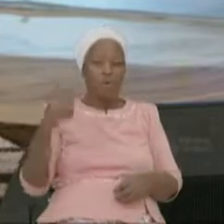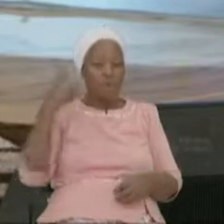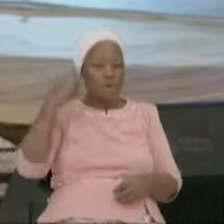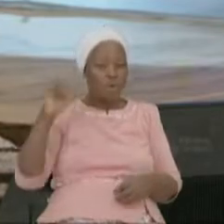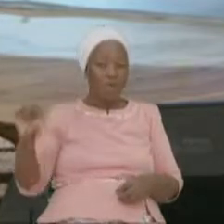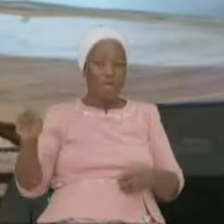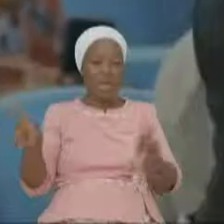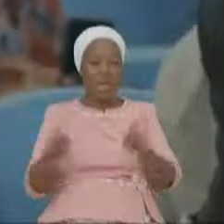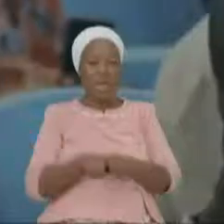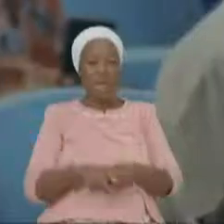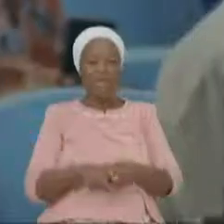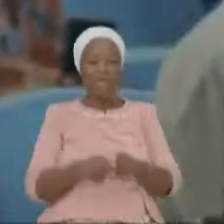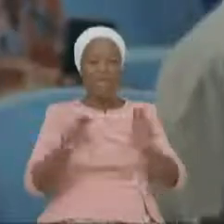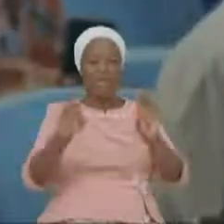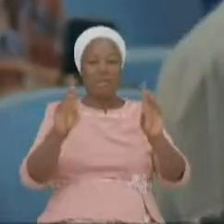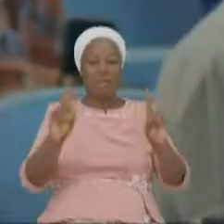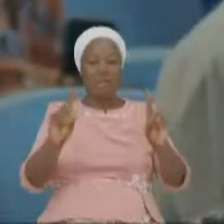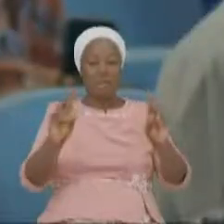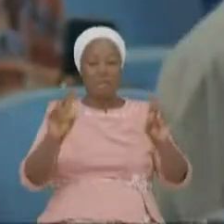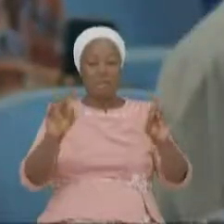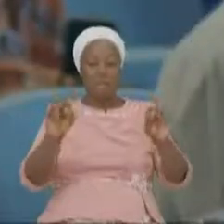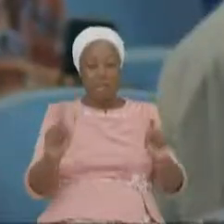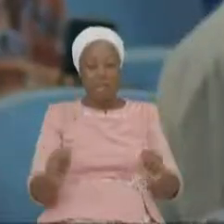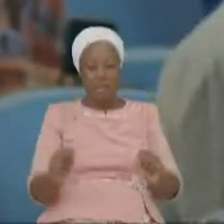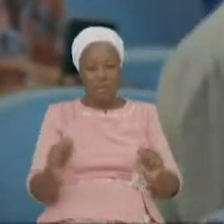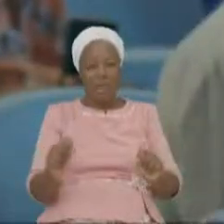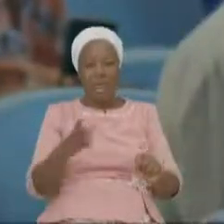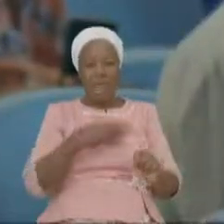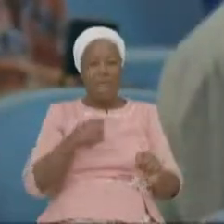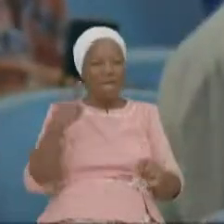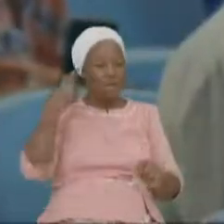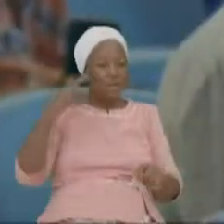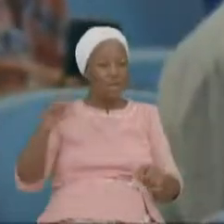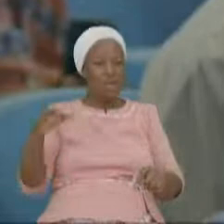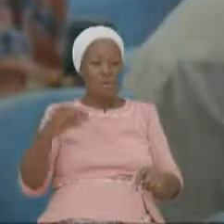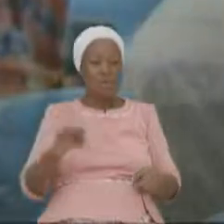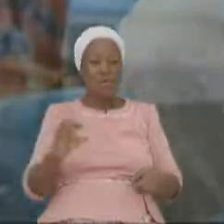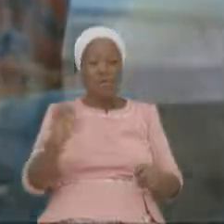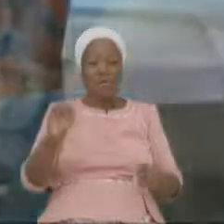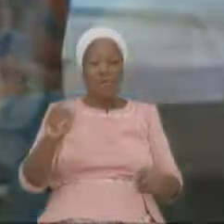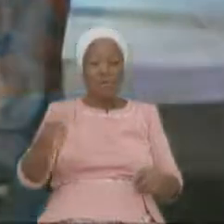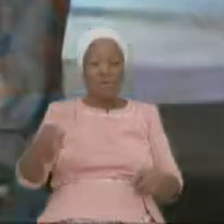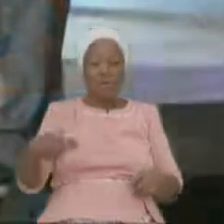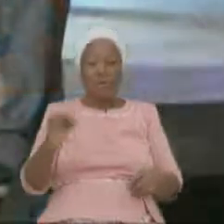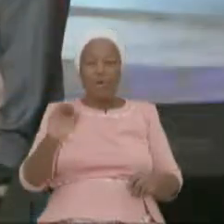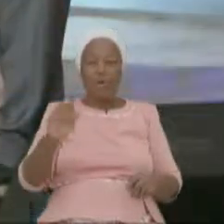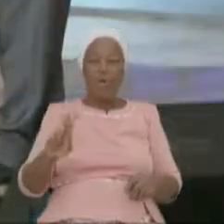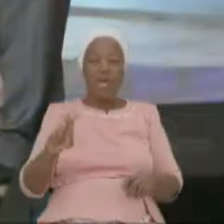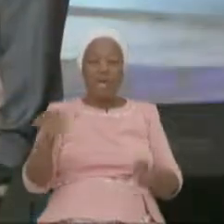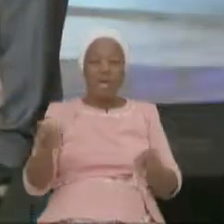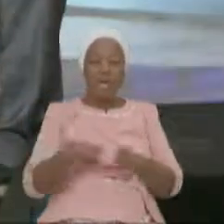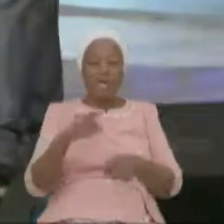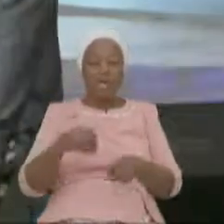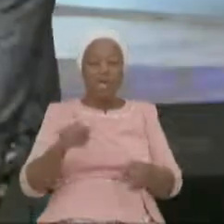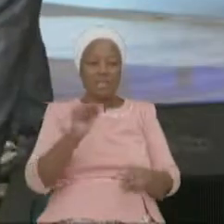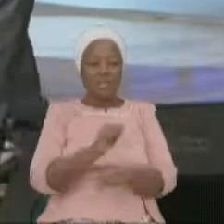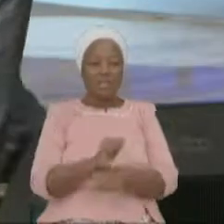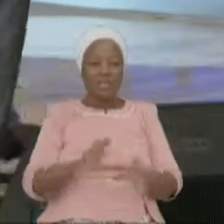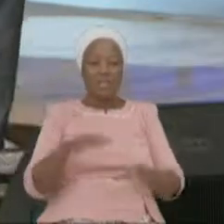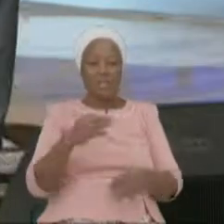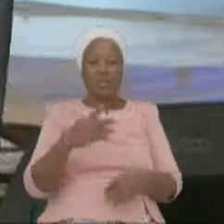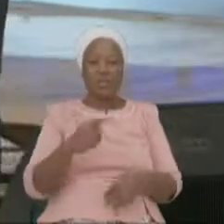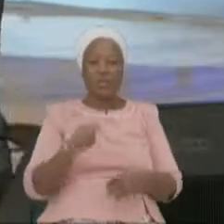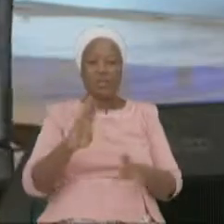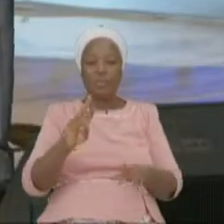amen. Amen. And the gold of Ophir are the stones of the brooks. In verse